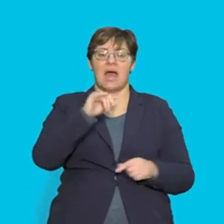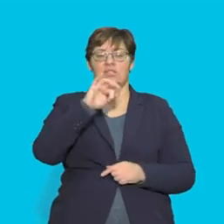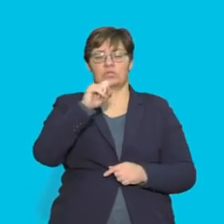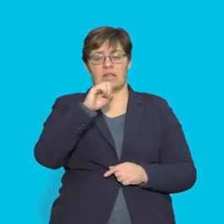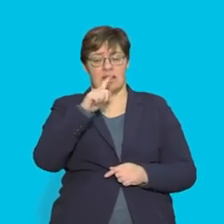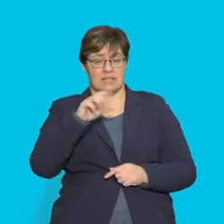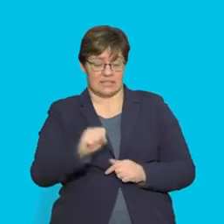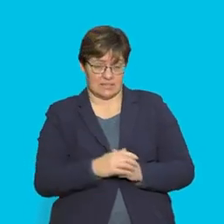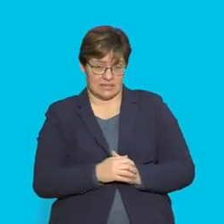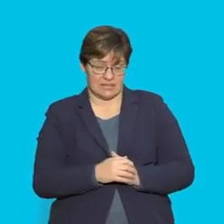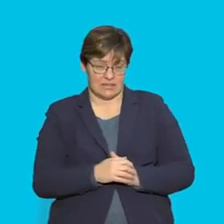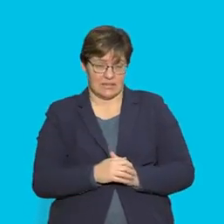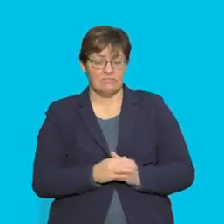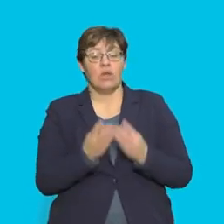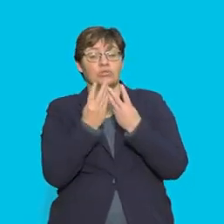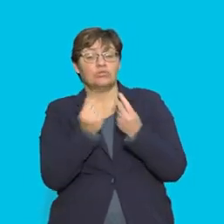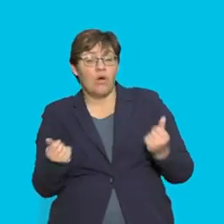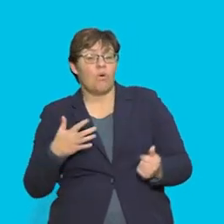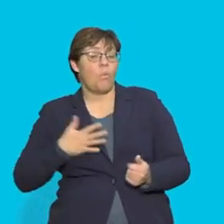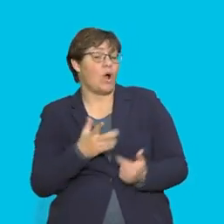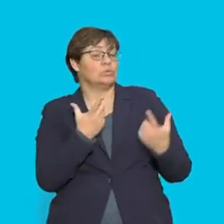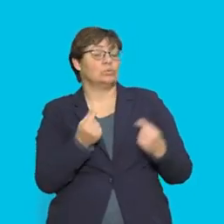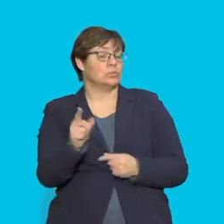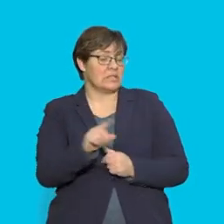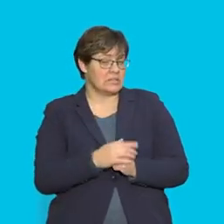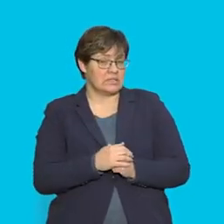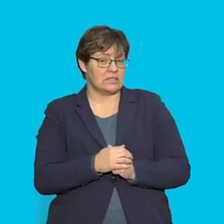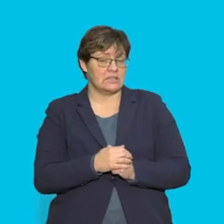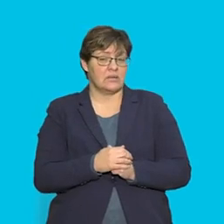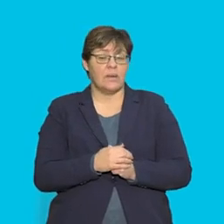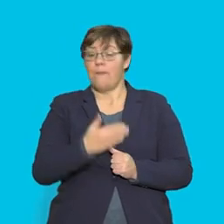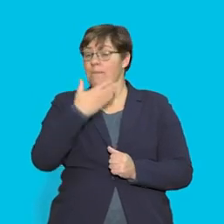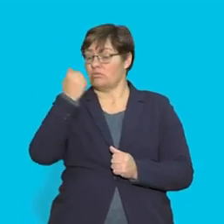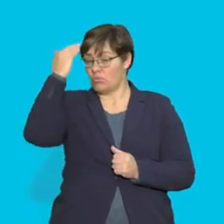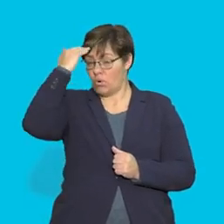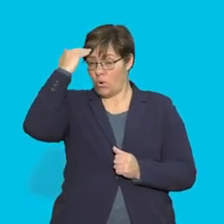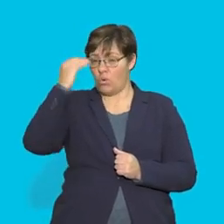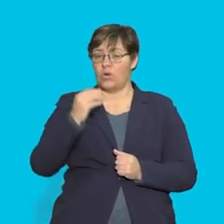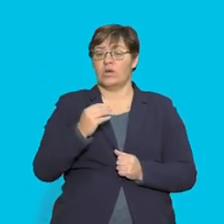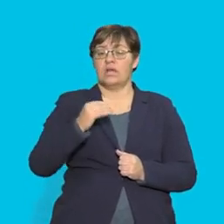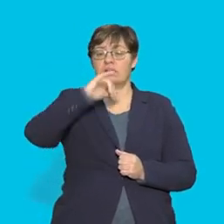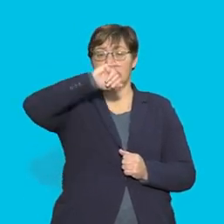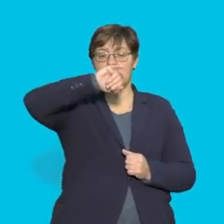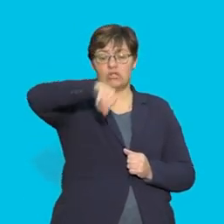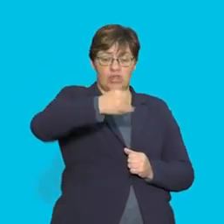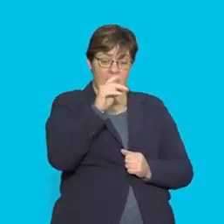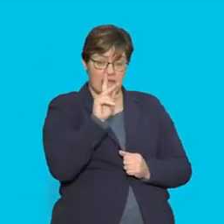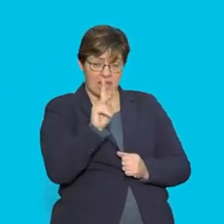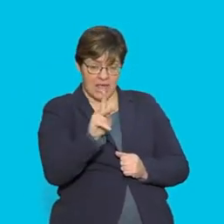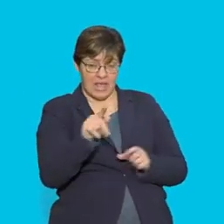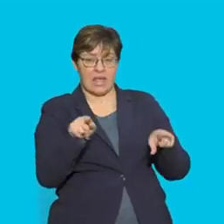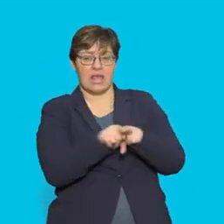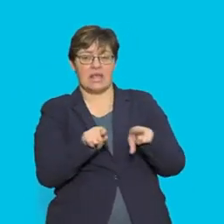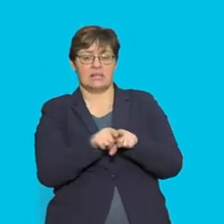triangle. Now, to solve what they want us to do, the very first thing we know is jk, I mean, is equals